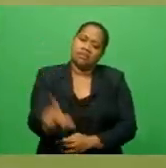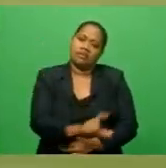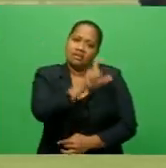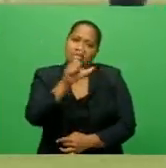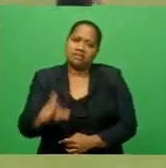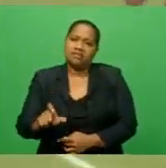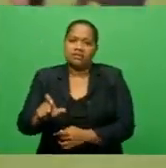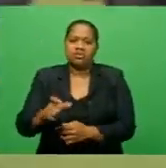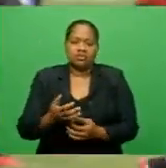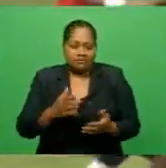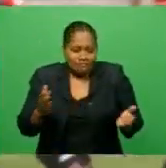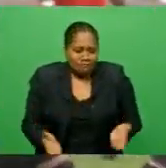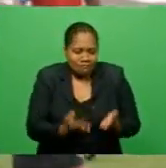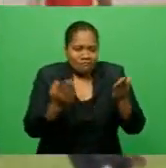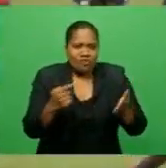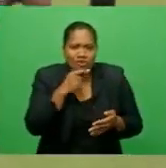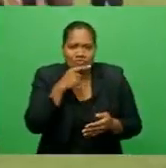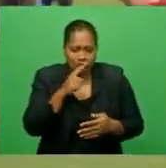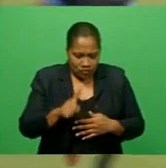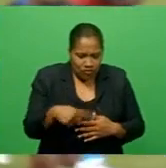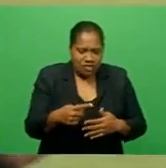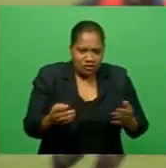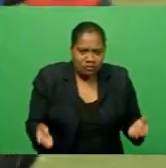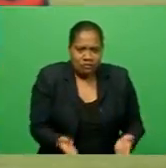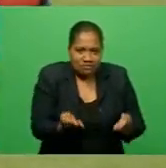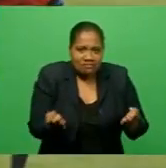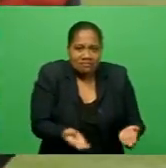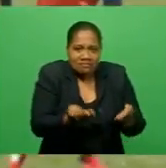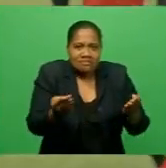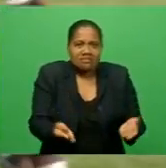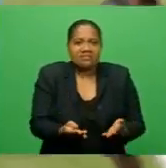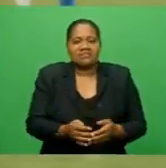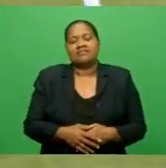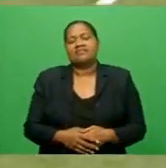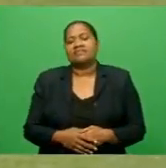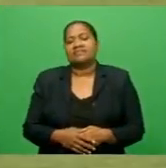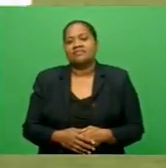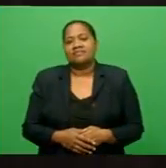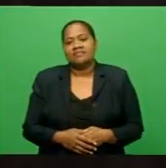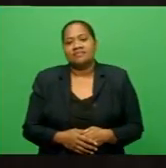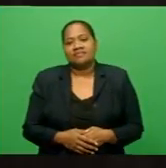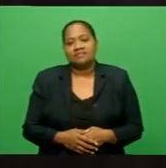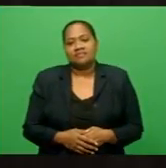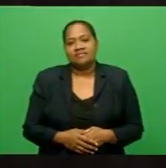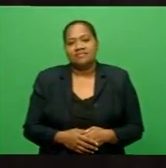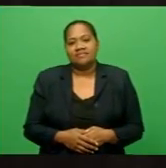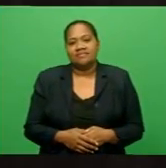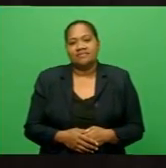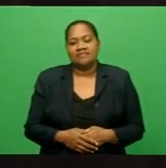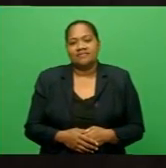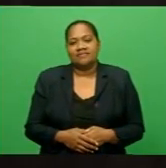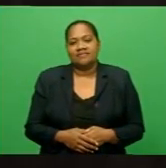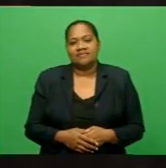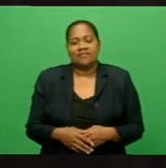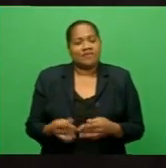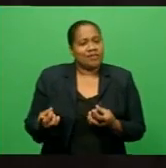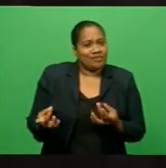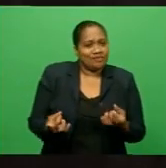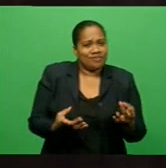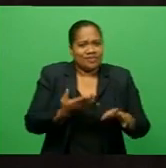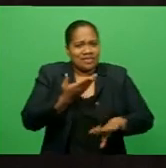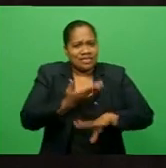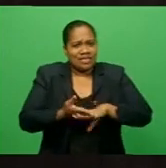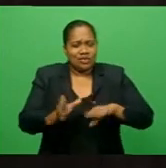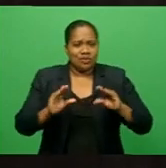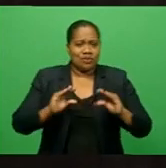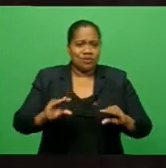encouraged to keep their momentum despite the uncertainty around the match being held. Preparation with the new coaching staff,